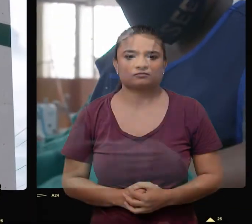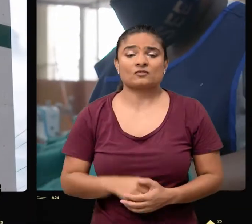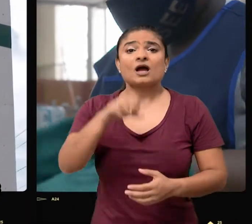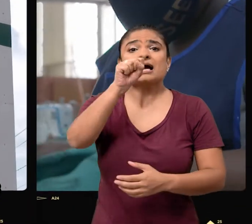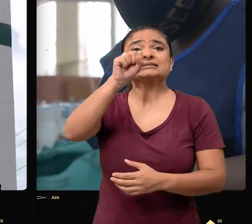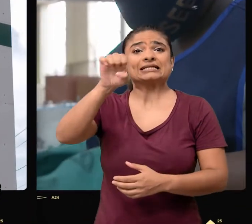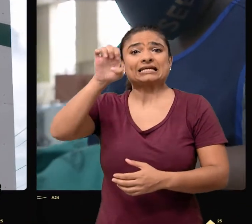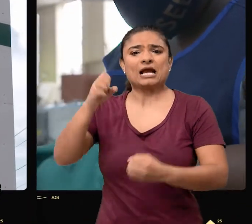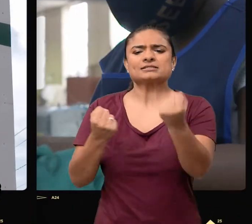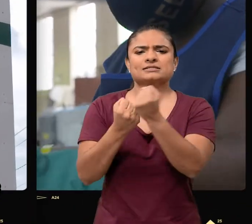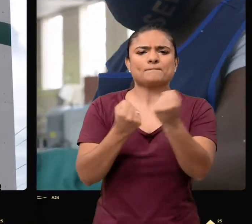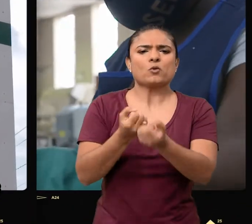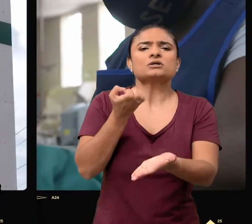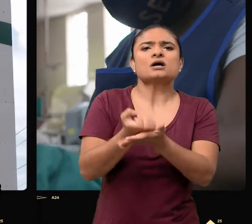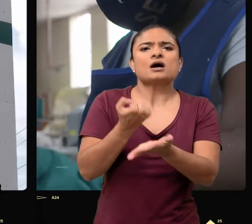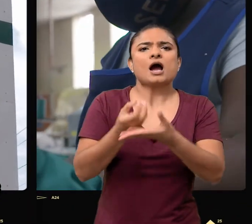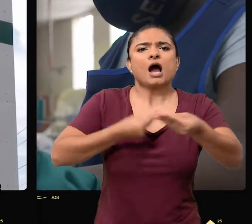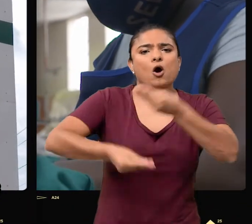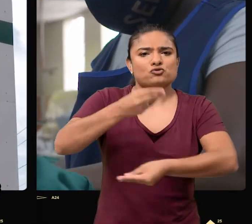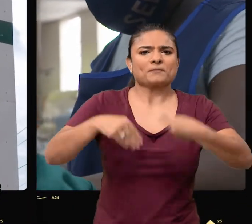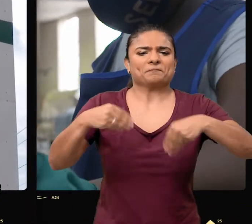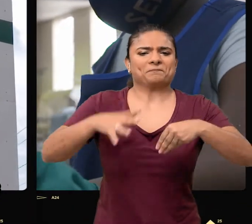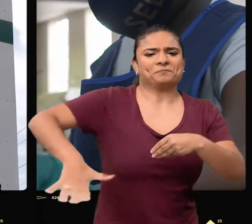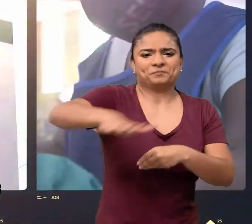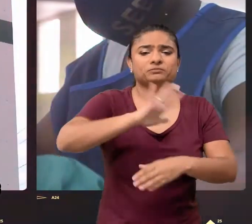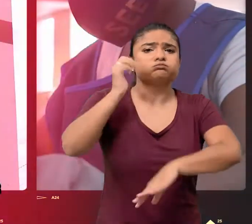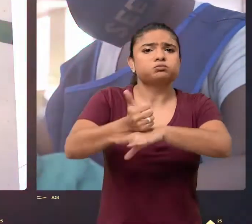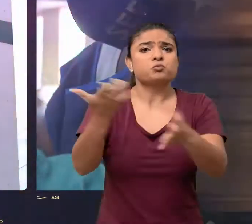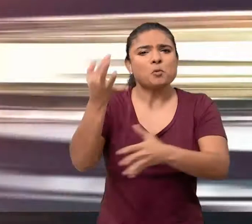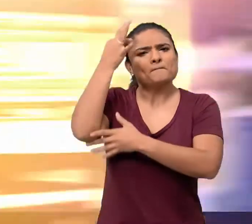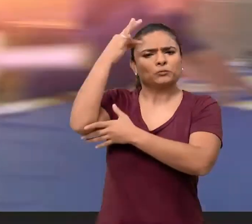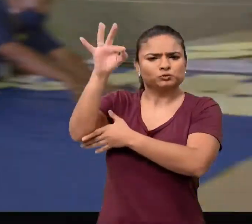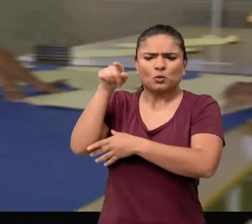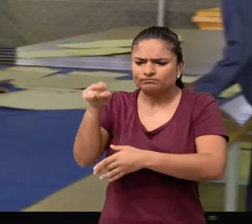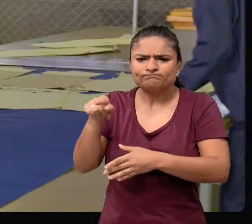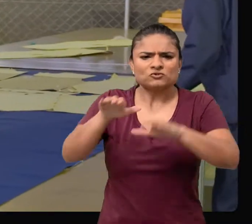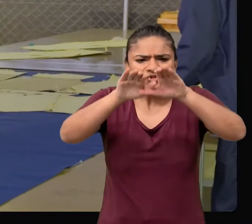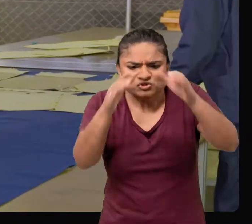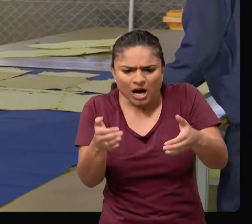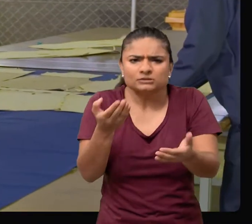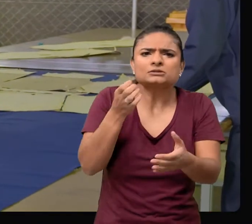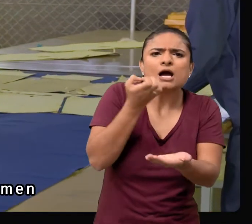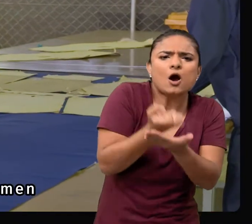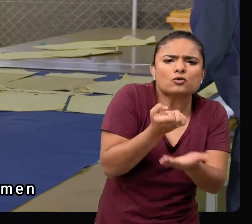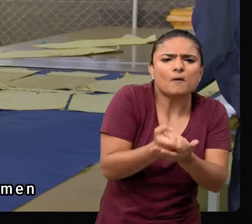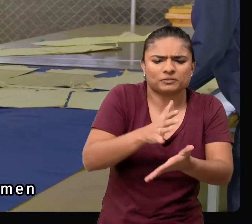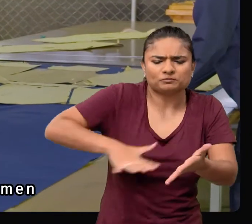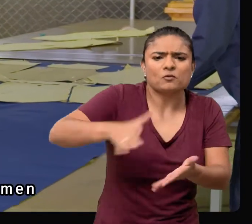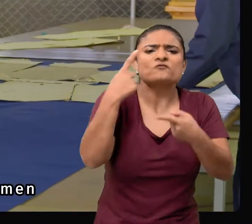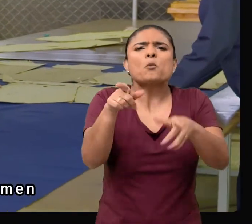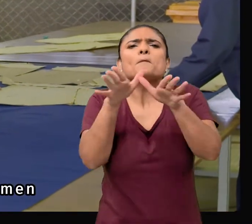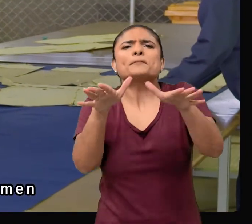The Supported Employment Enterprises was established in 1943 as the Sheltered Employment Factories for the